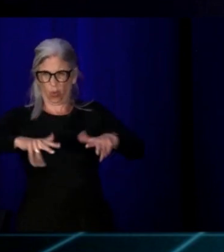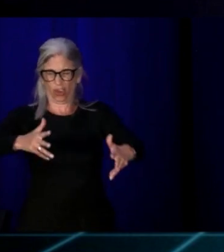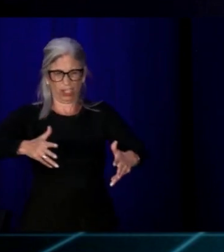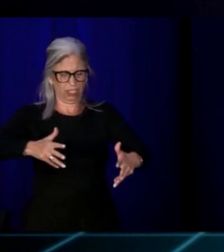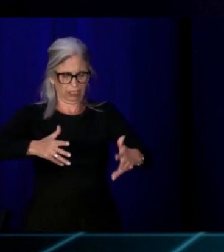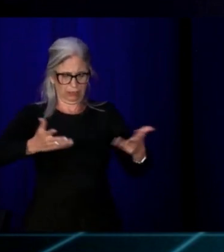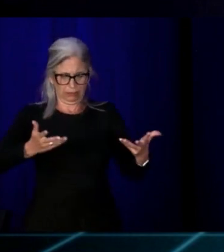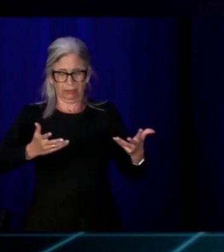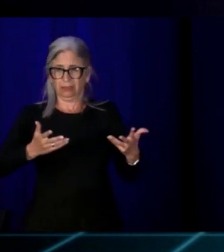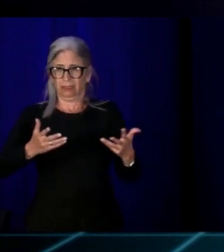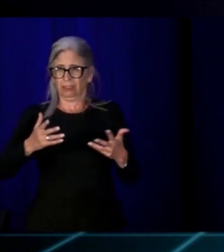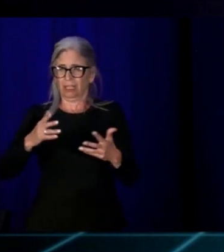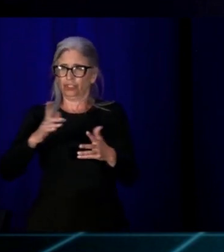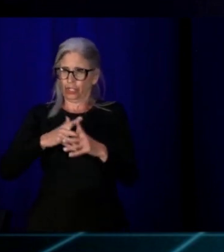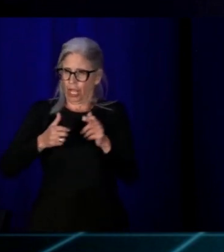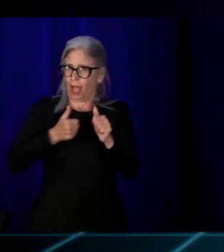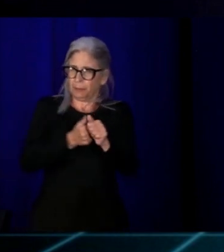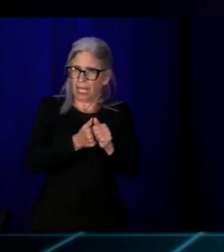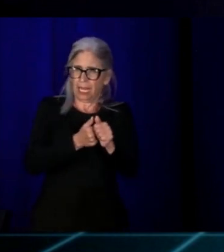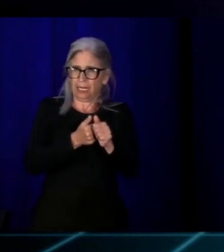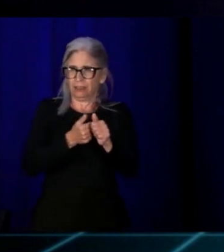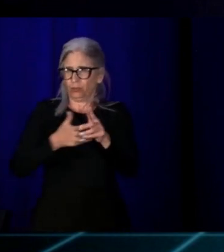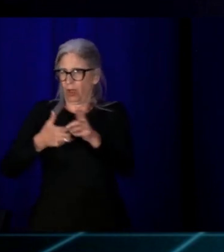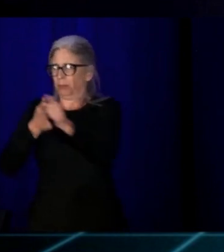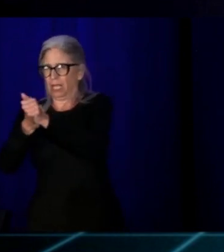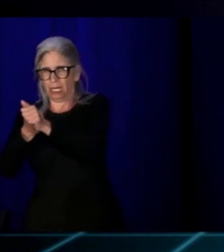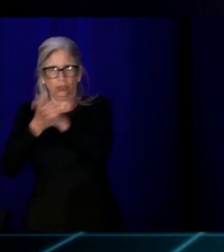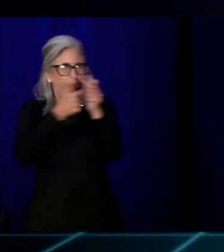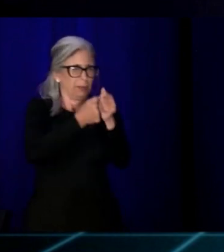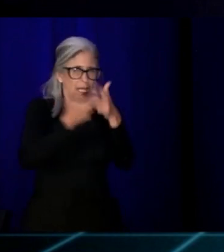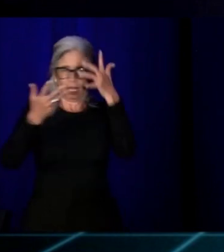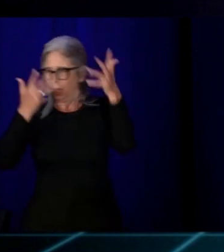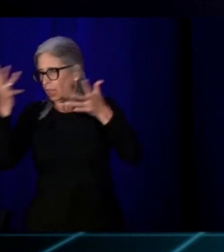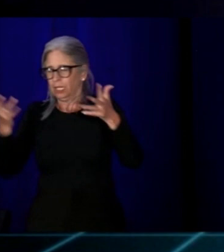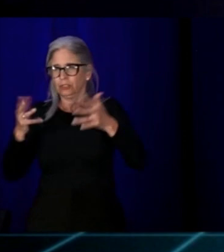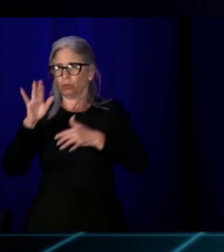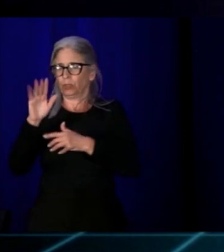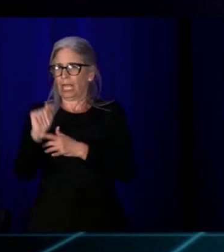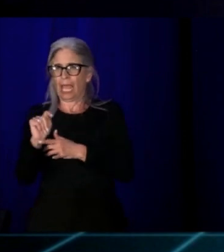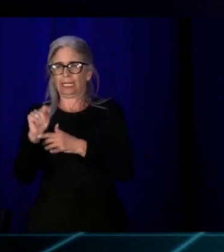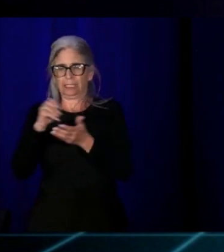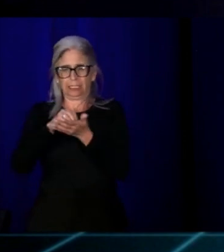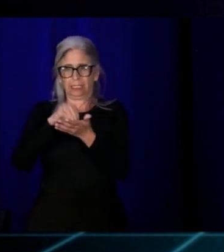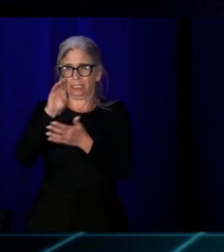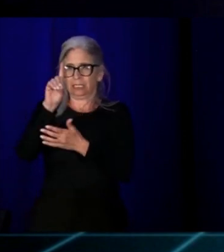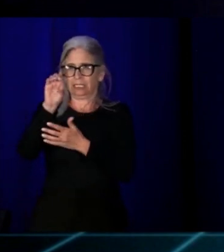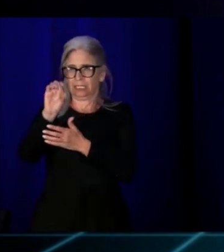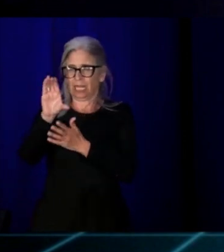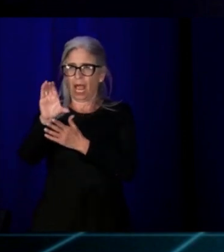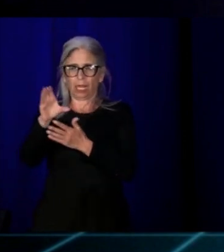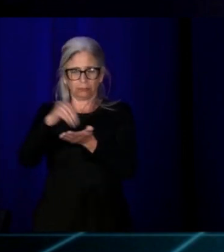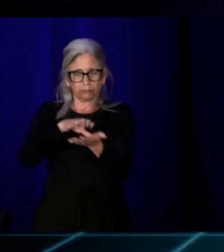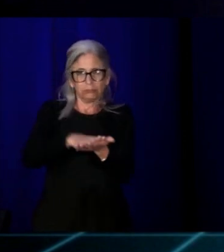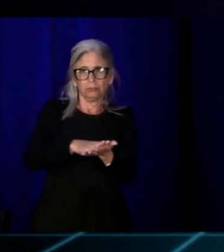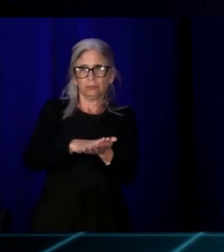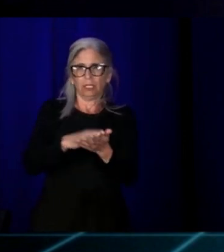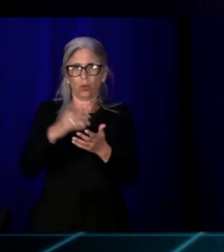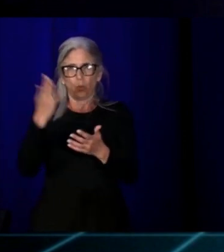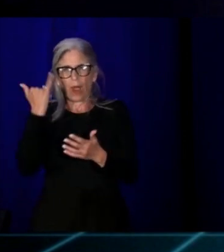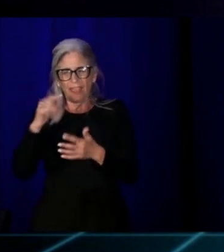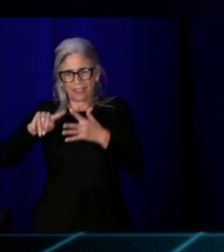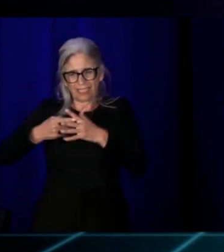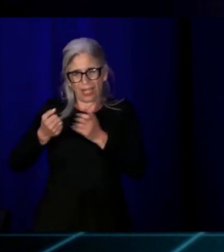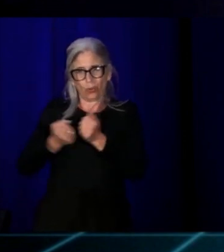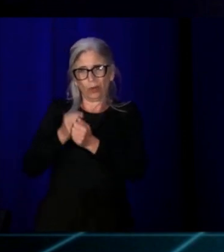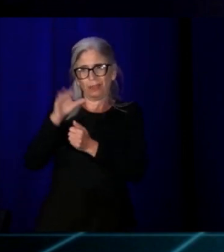mounts, component should update component this and that. Like obviously it's a react.component. I don't know why they start with components like for all the methods,